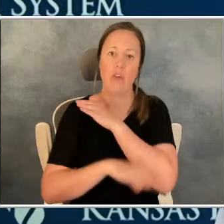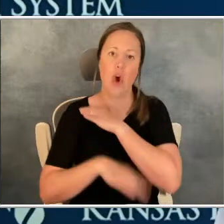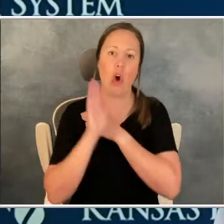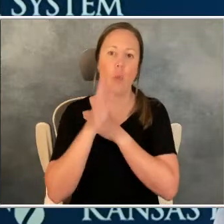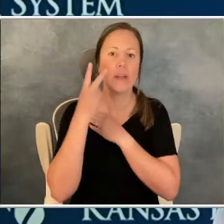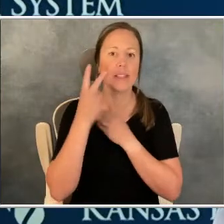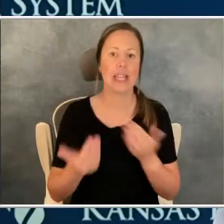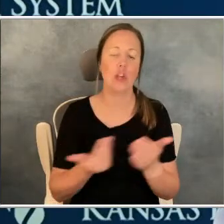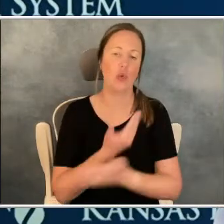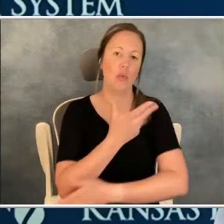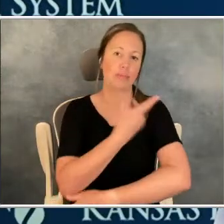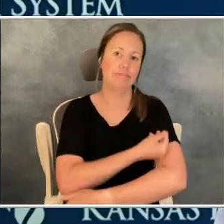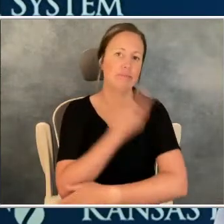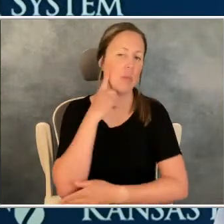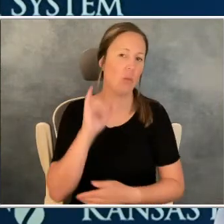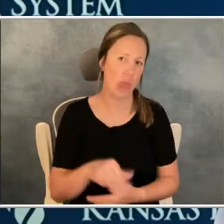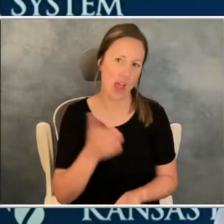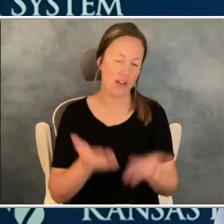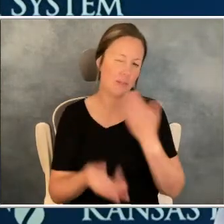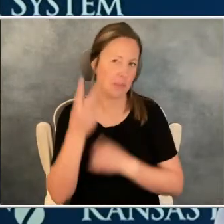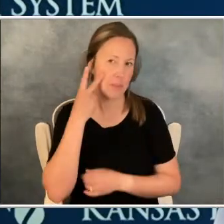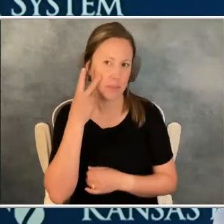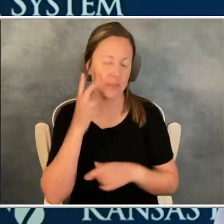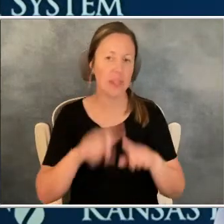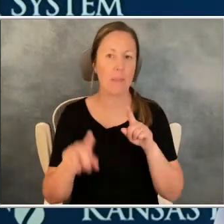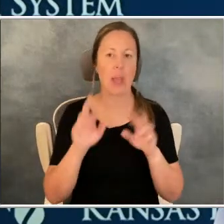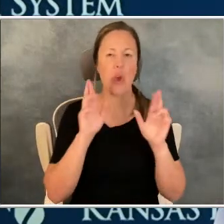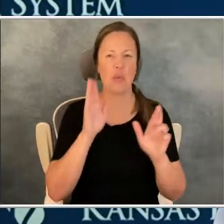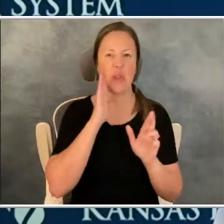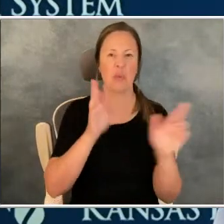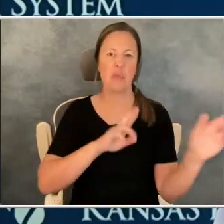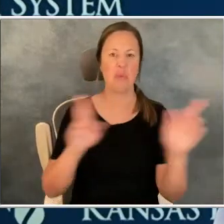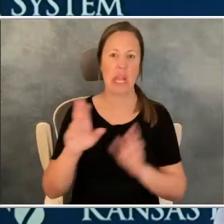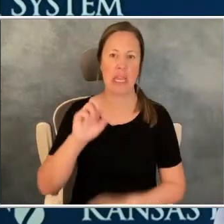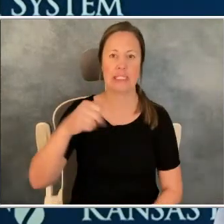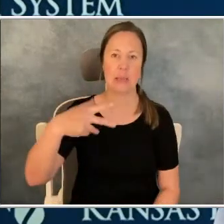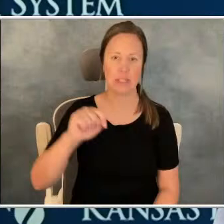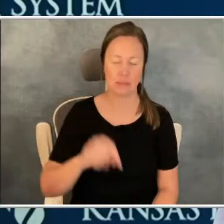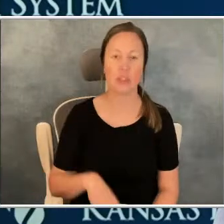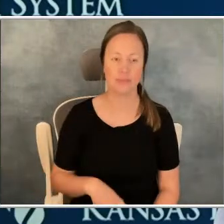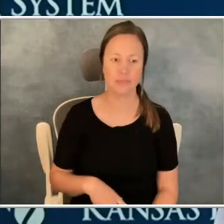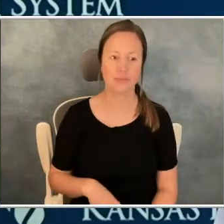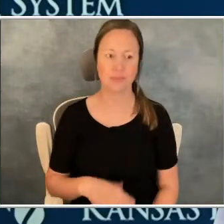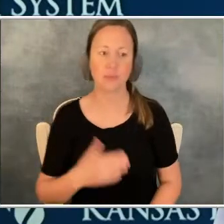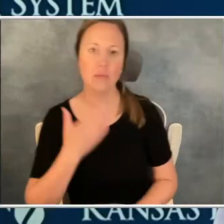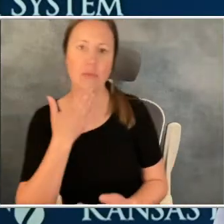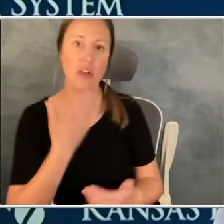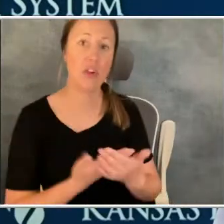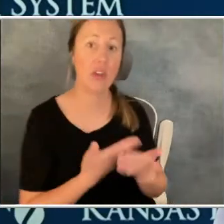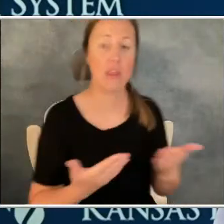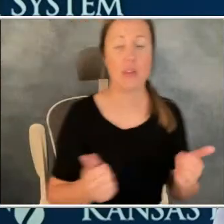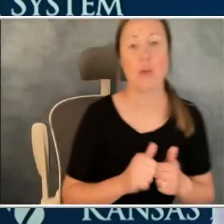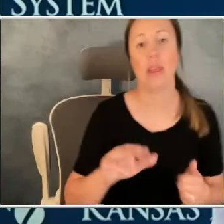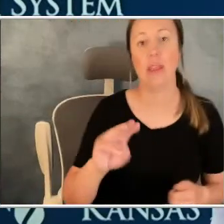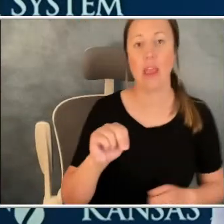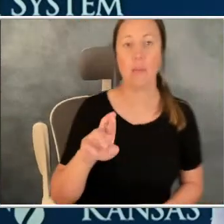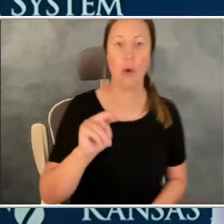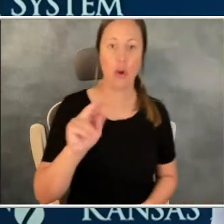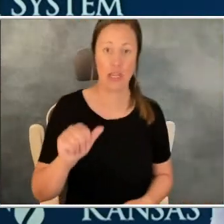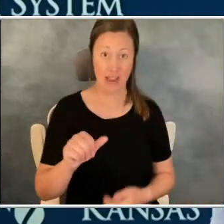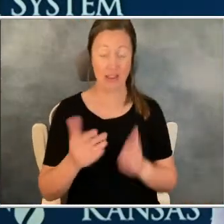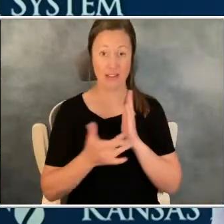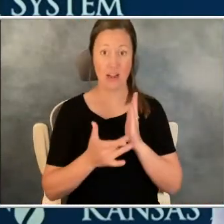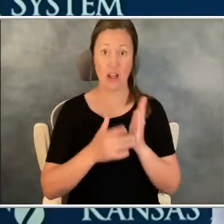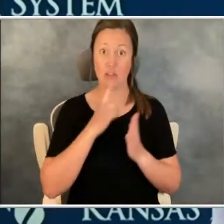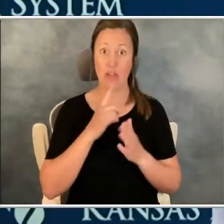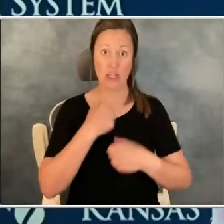that that will hopefully be out in September. One of the good things about the mRNA technology is our ability to pivot so fast. But in